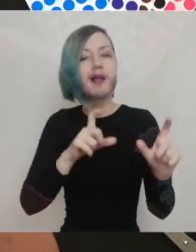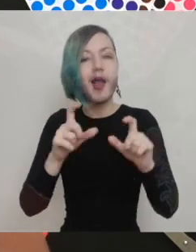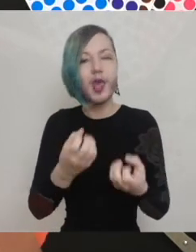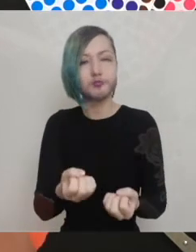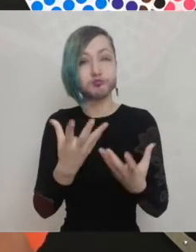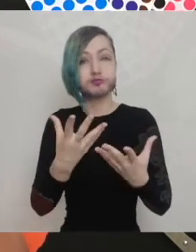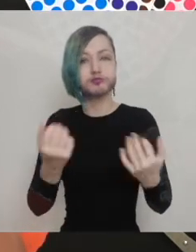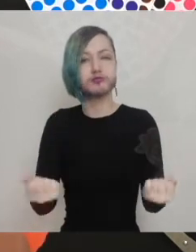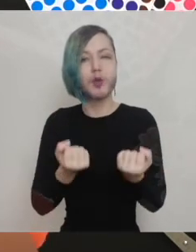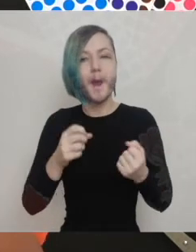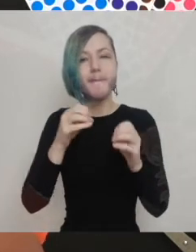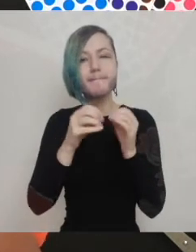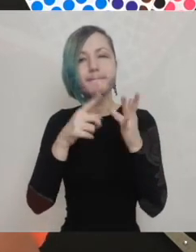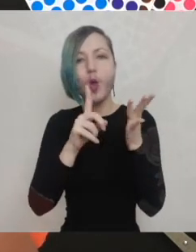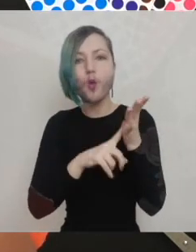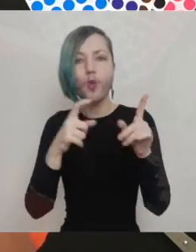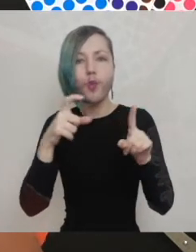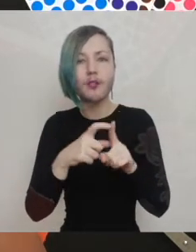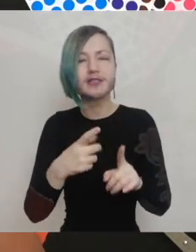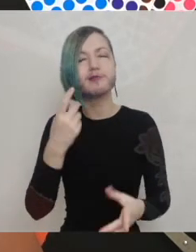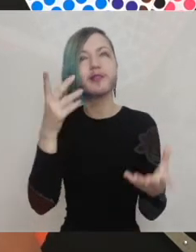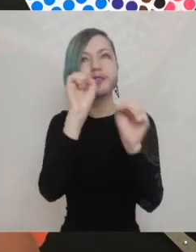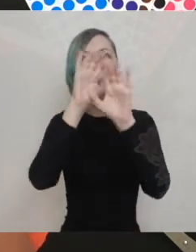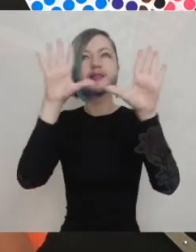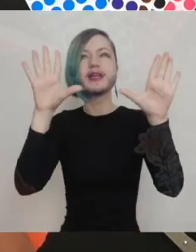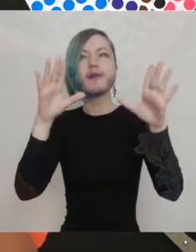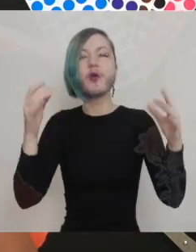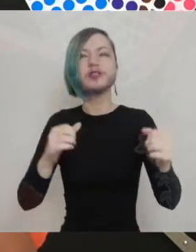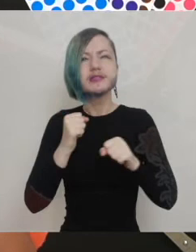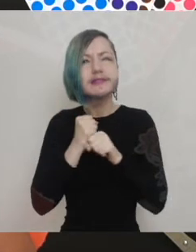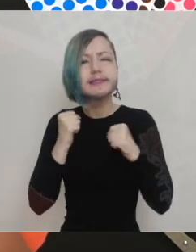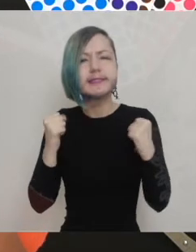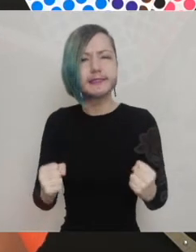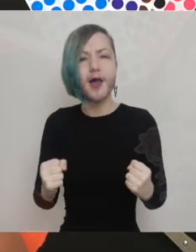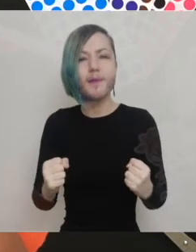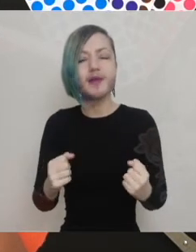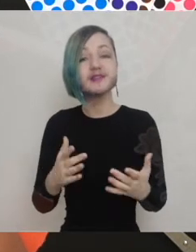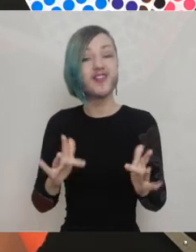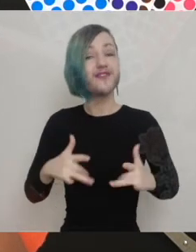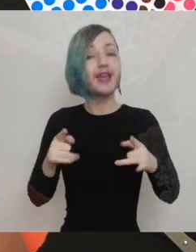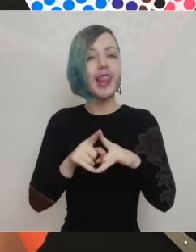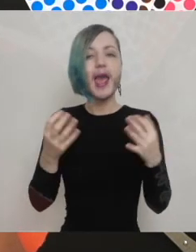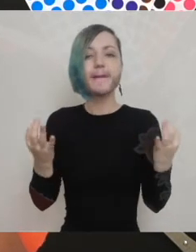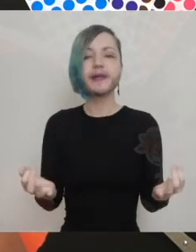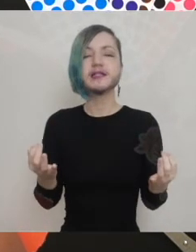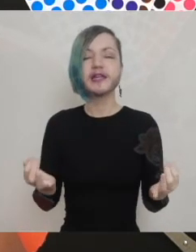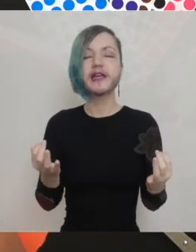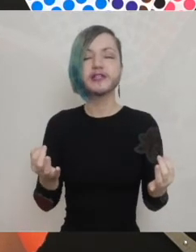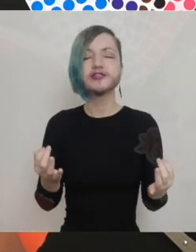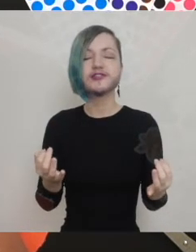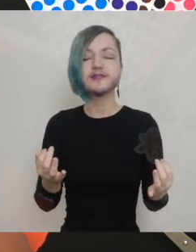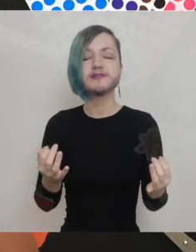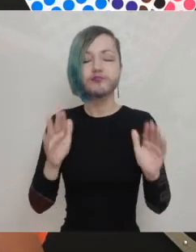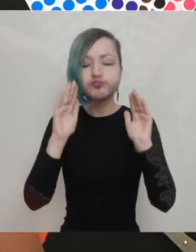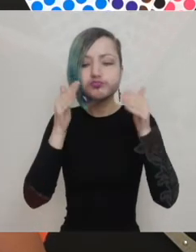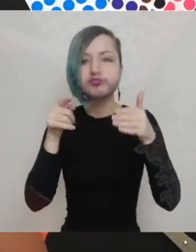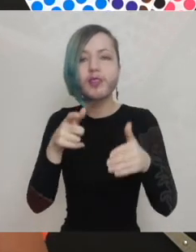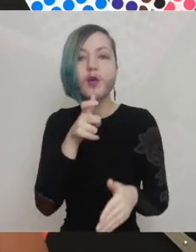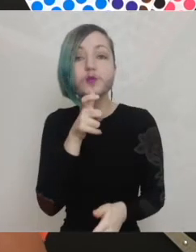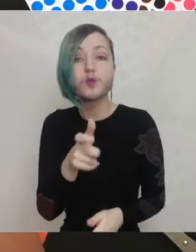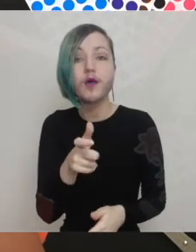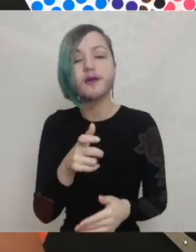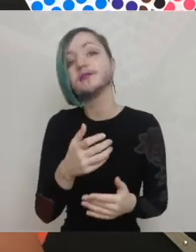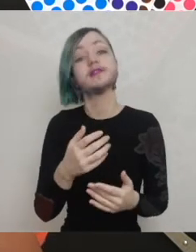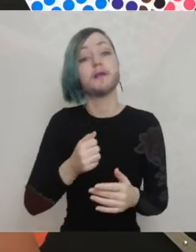about being determined. It's almost meditative, I find. Focusing on those words, and I've chosen